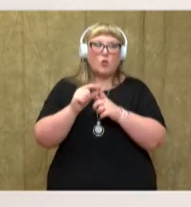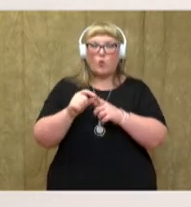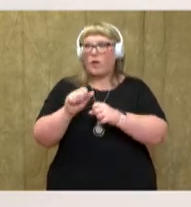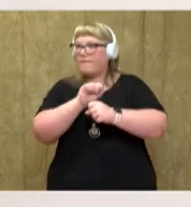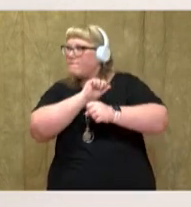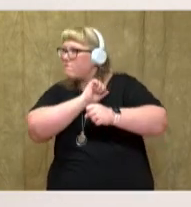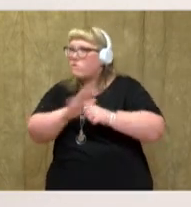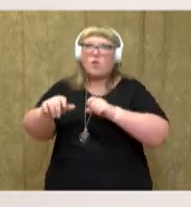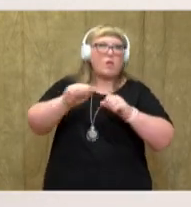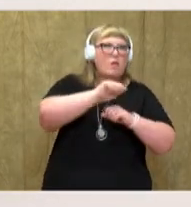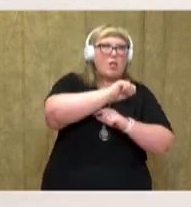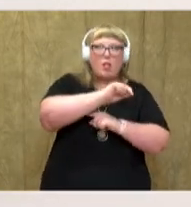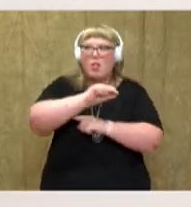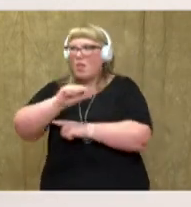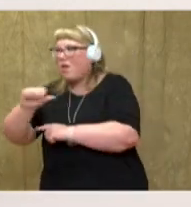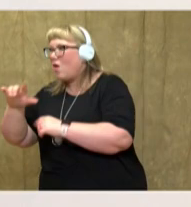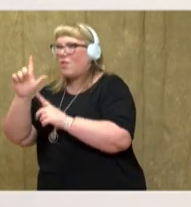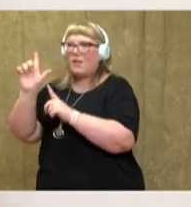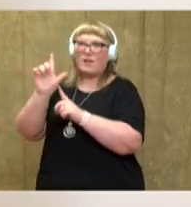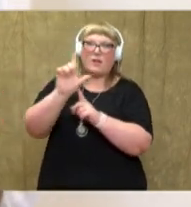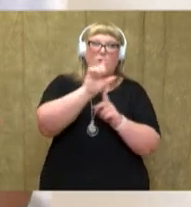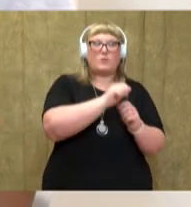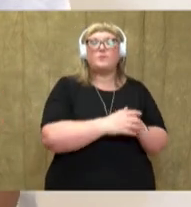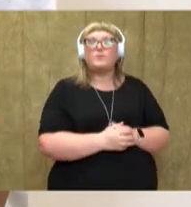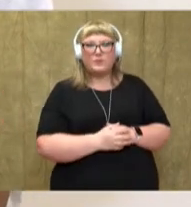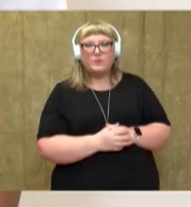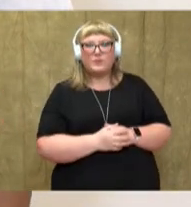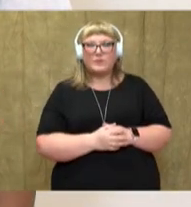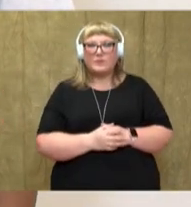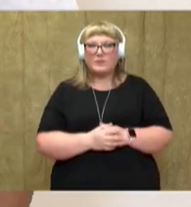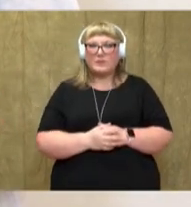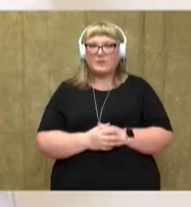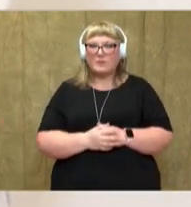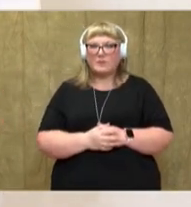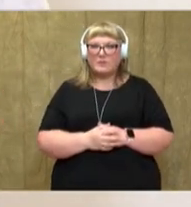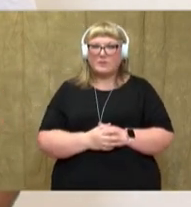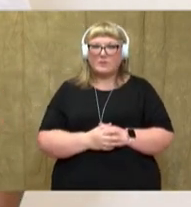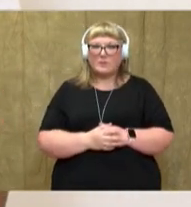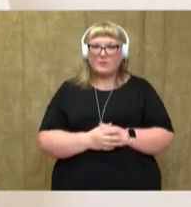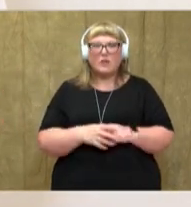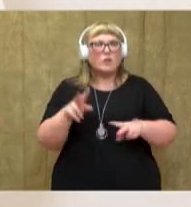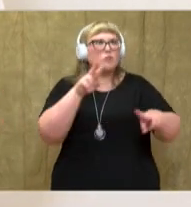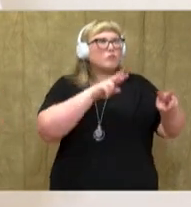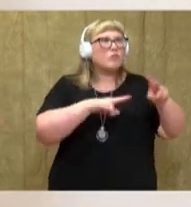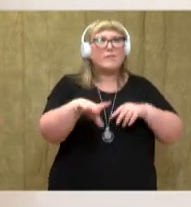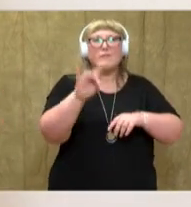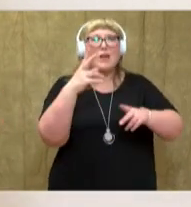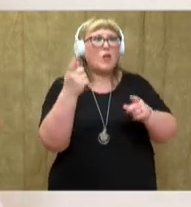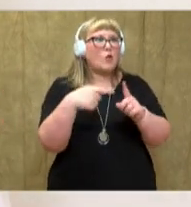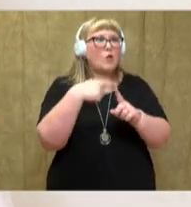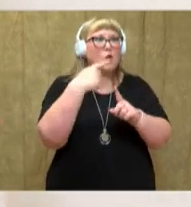listening closely to what you're saying. So we're looking for the word when. Can you help me find it?